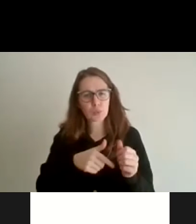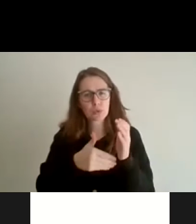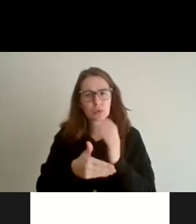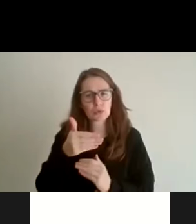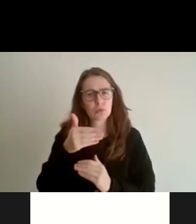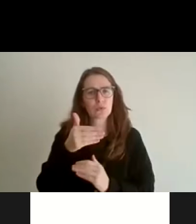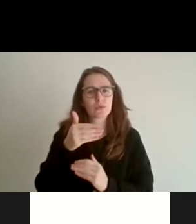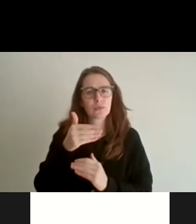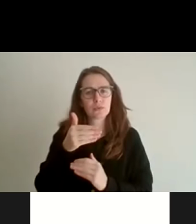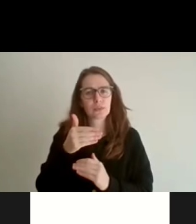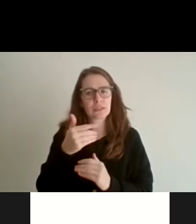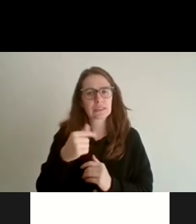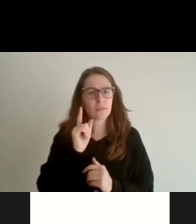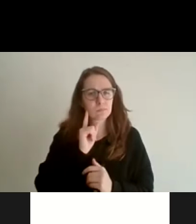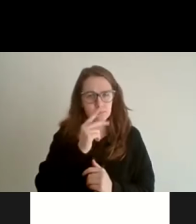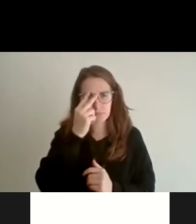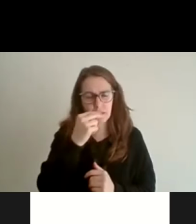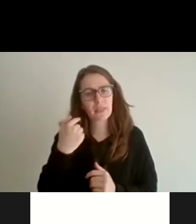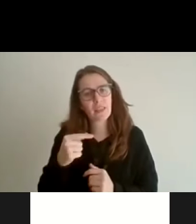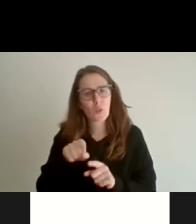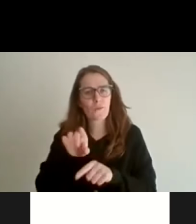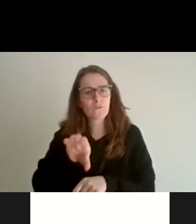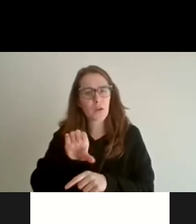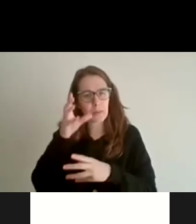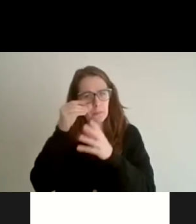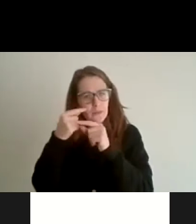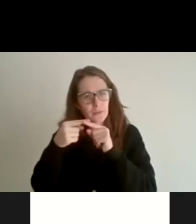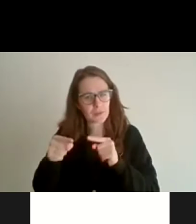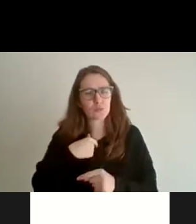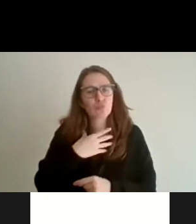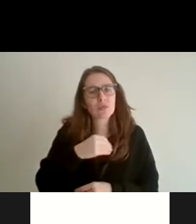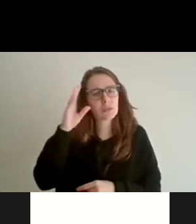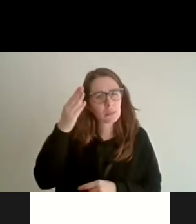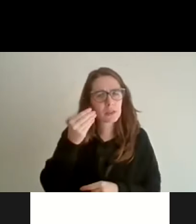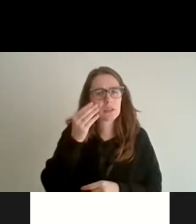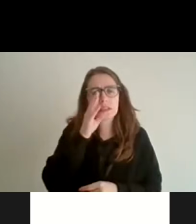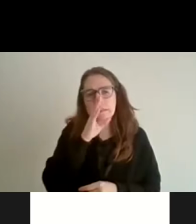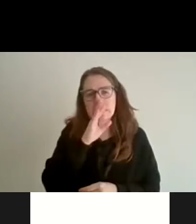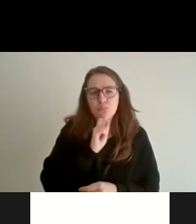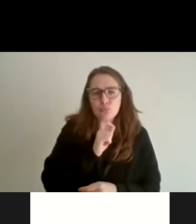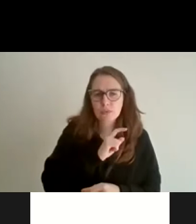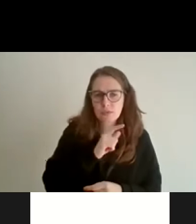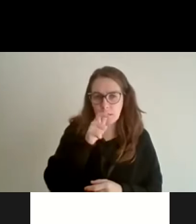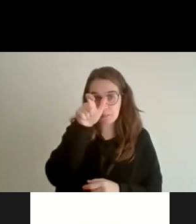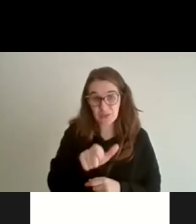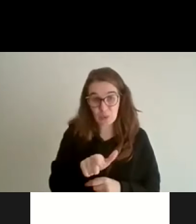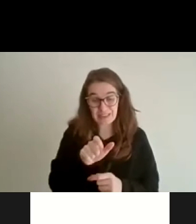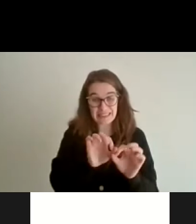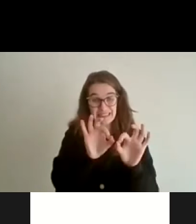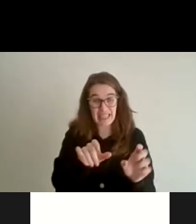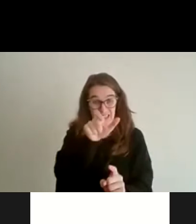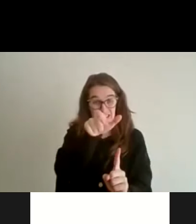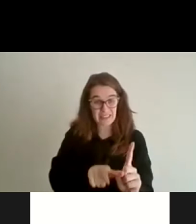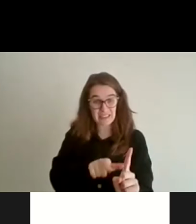at a different pace than other students, I wondered, would it be better for people with the same condition